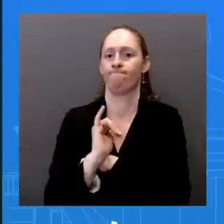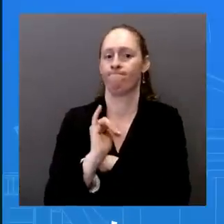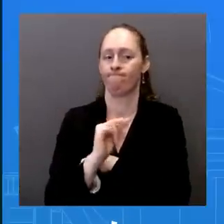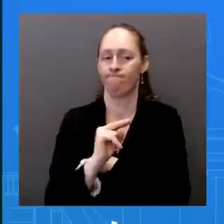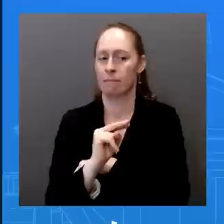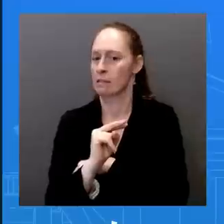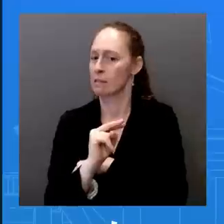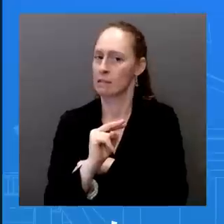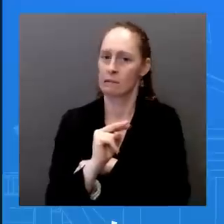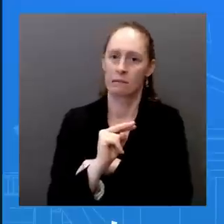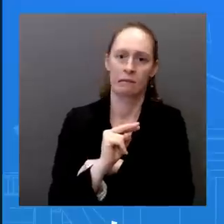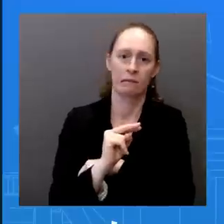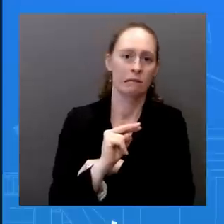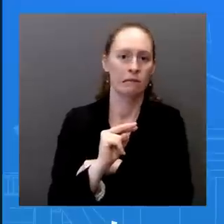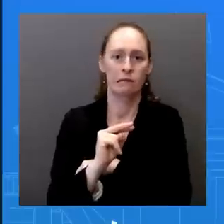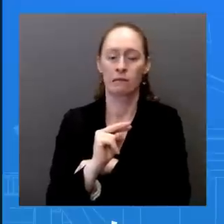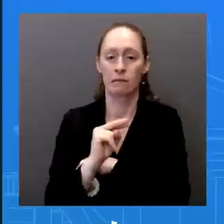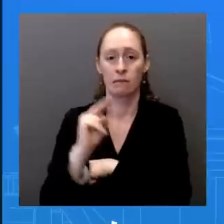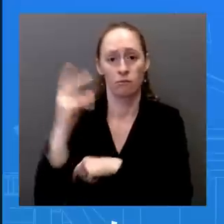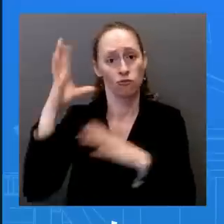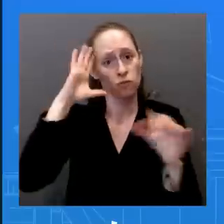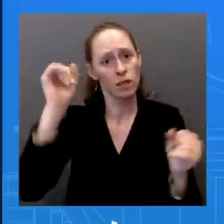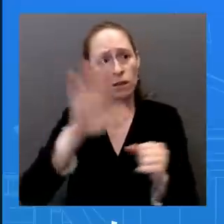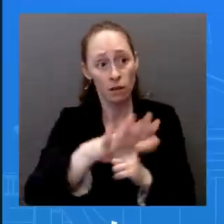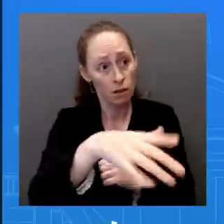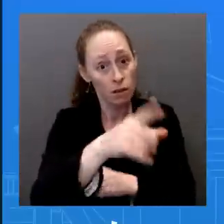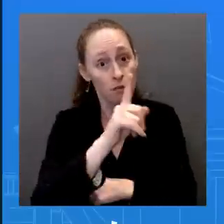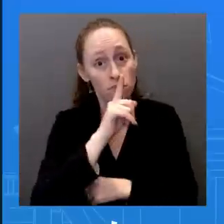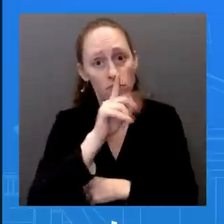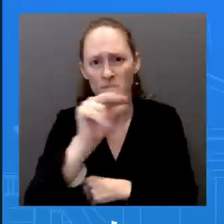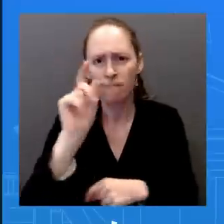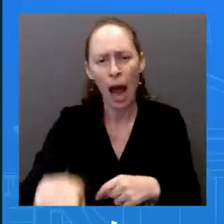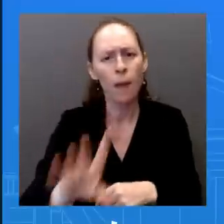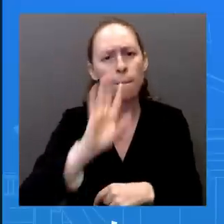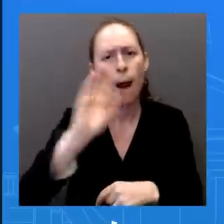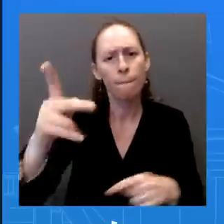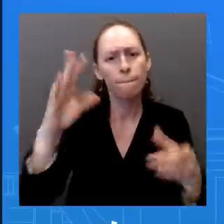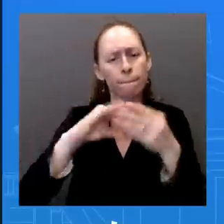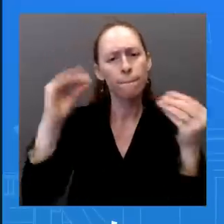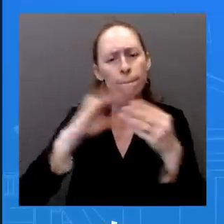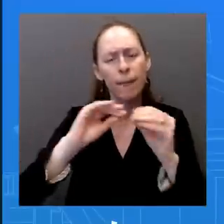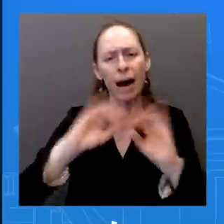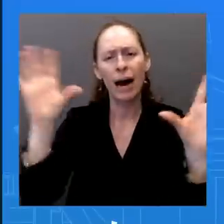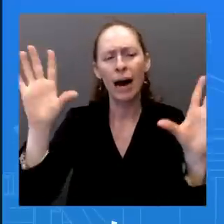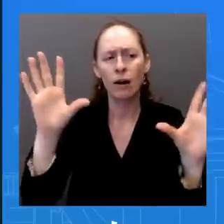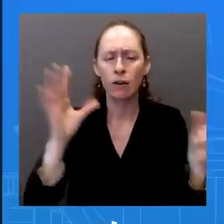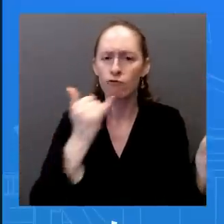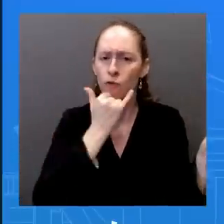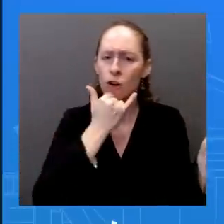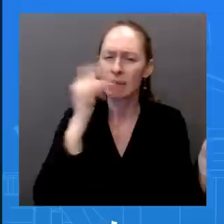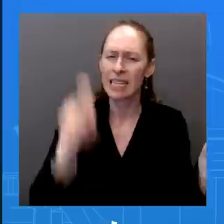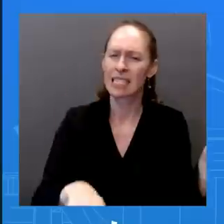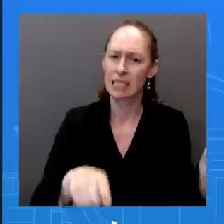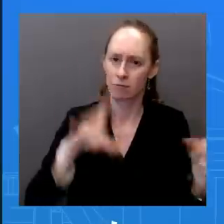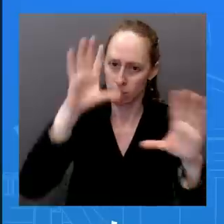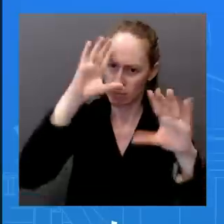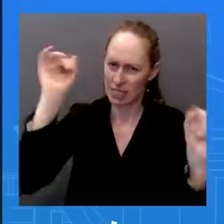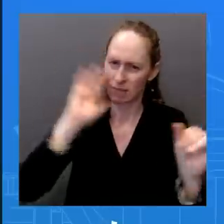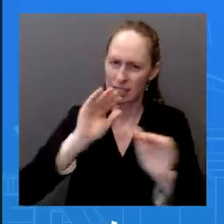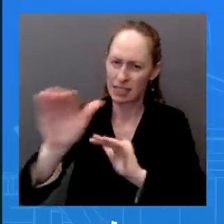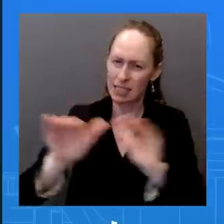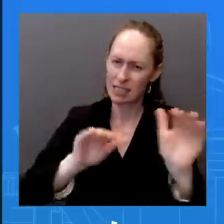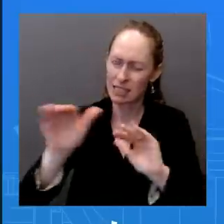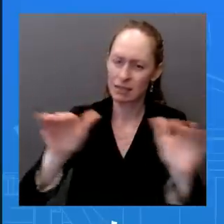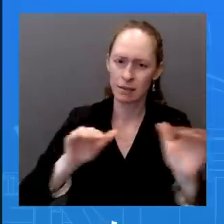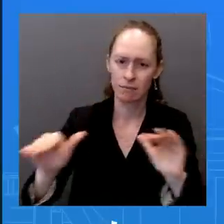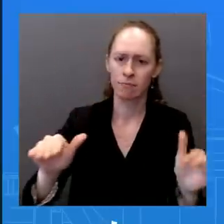also indicate that a free people fighting for their land and their freedom,